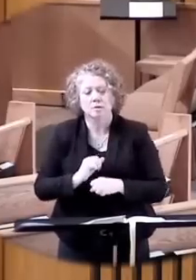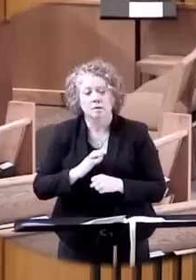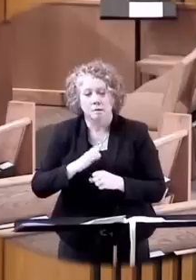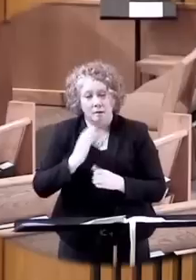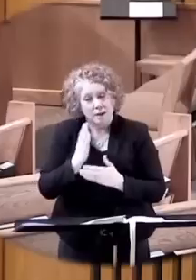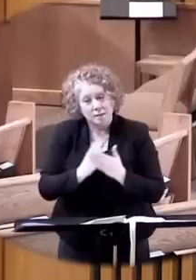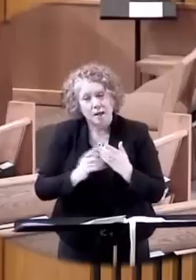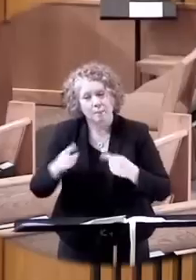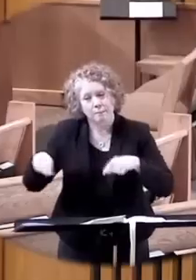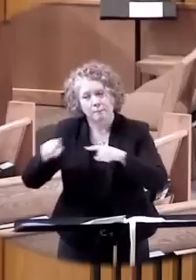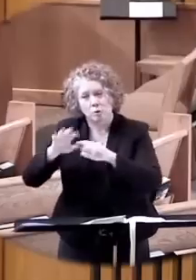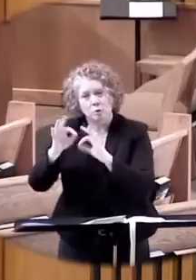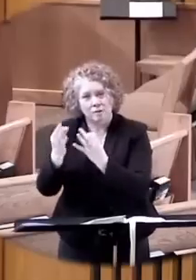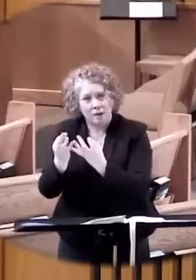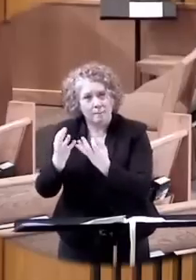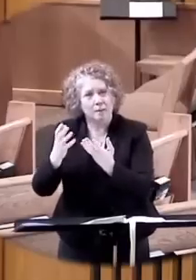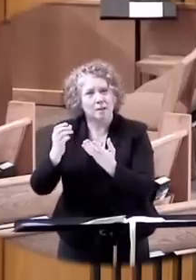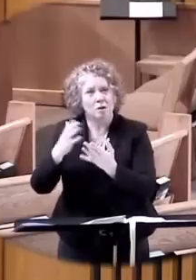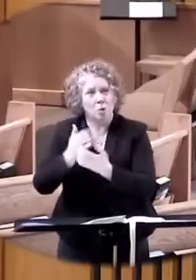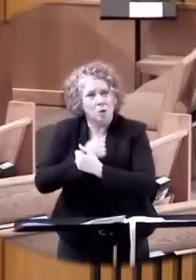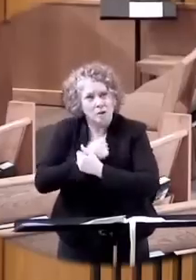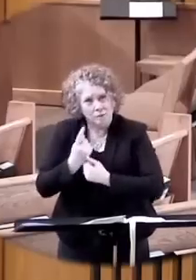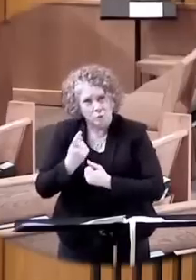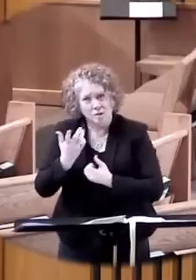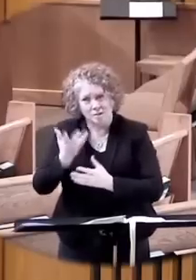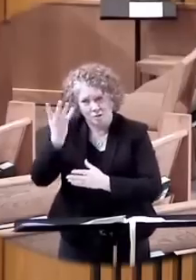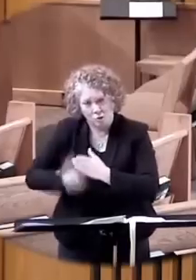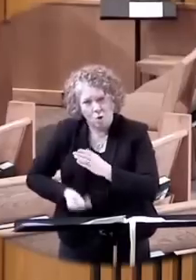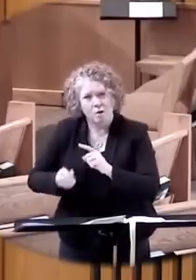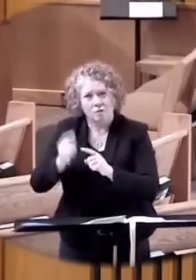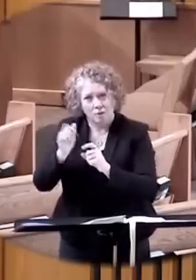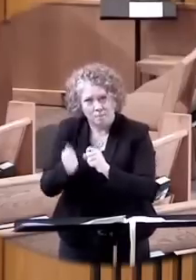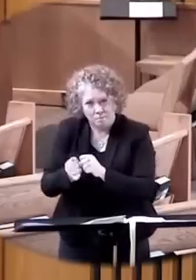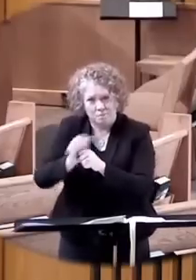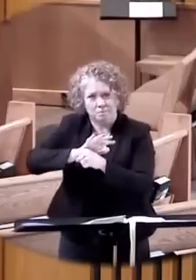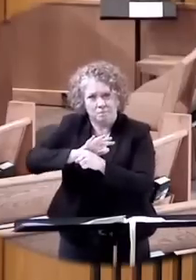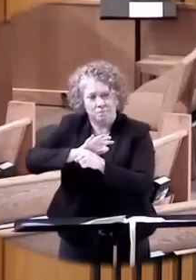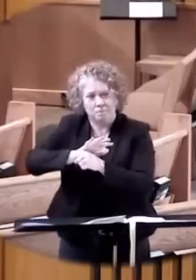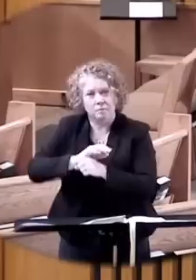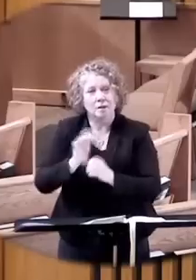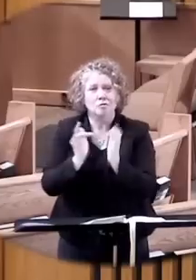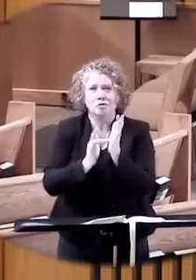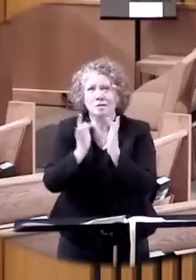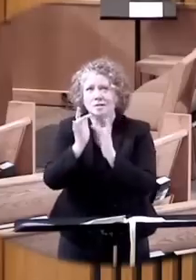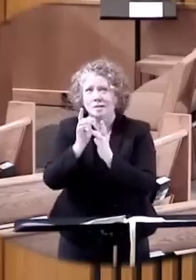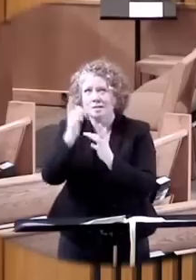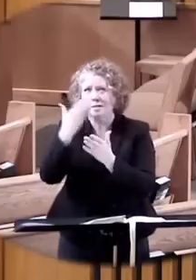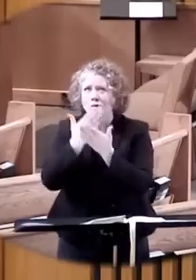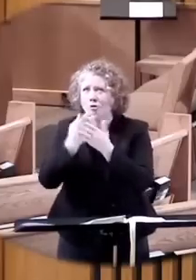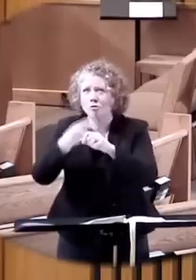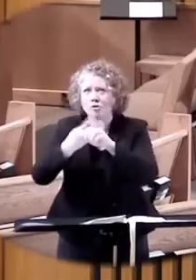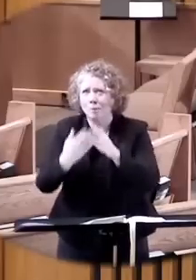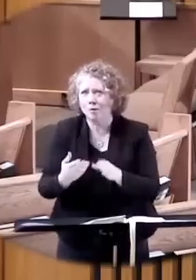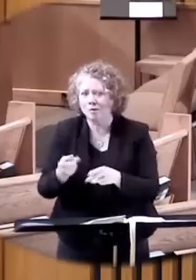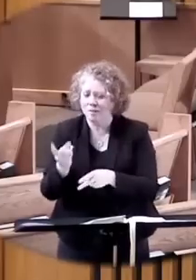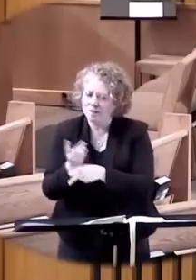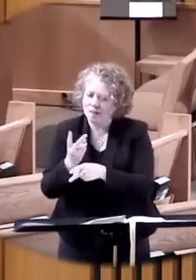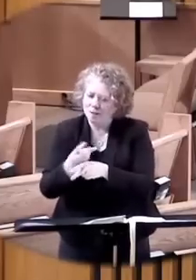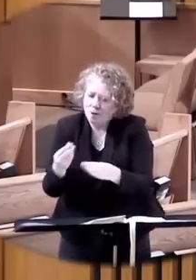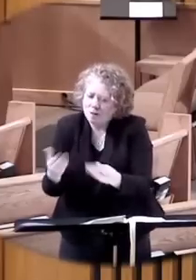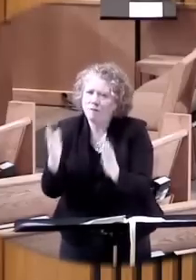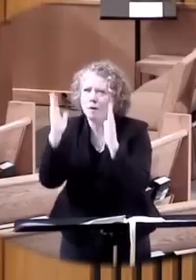this disease, may Jesus, the Good Shepherd, offer them hope and